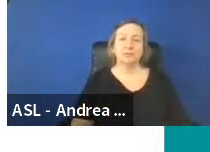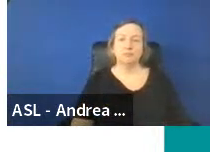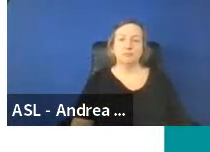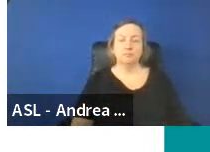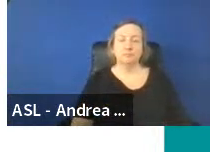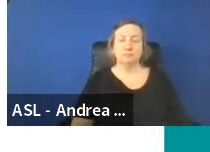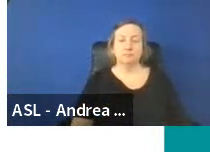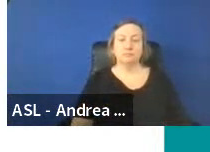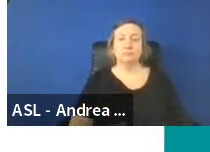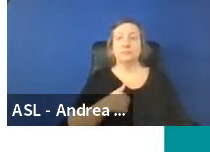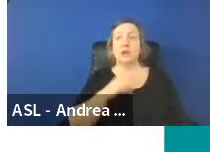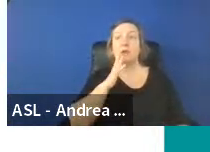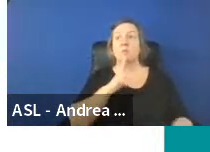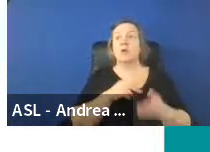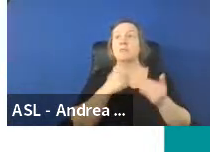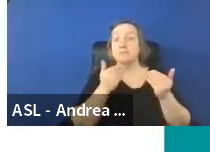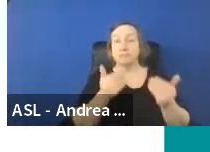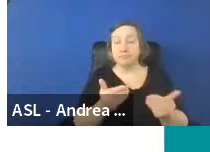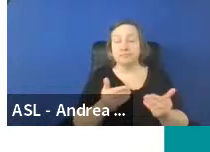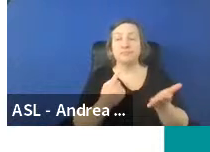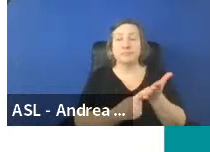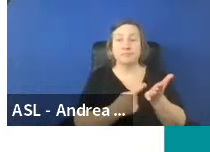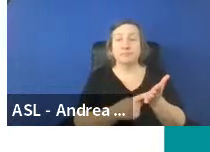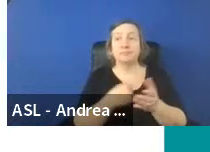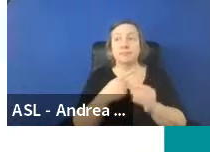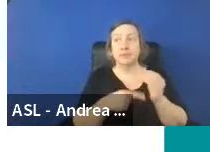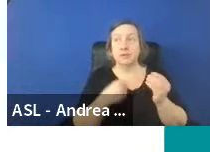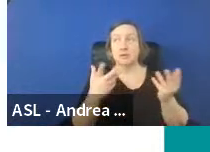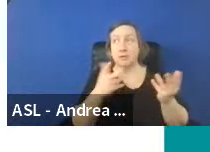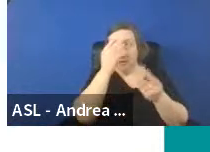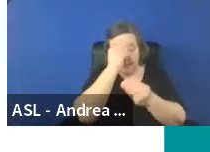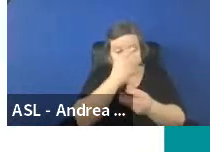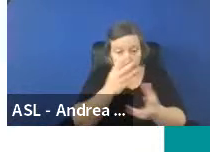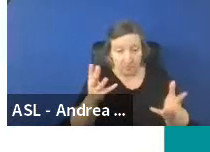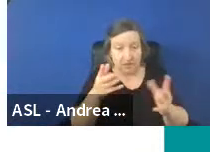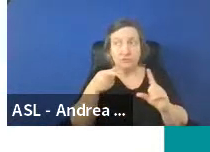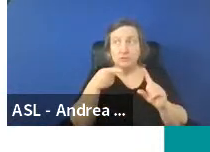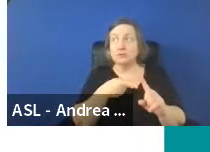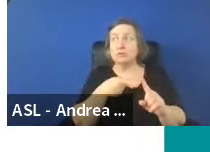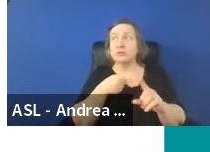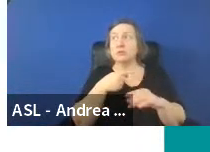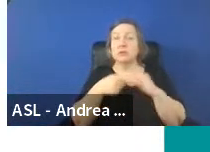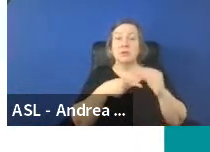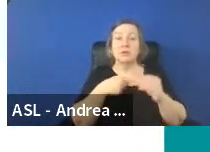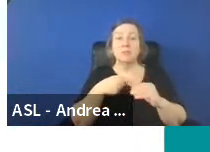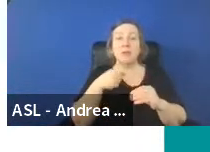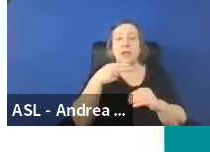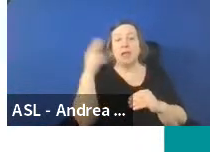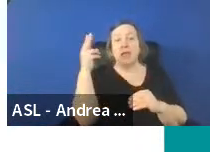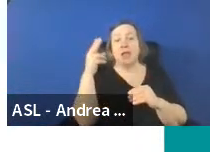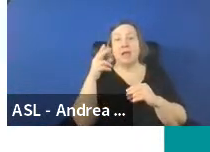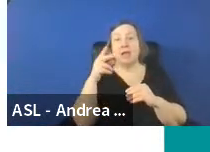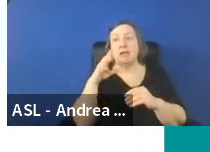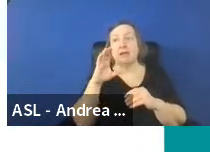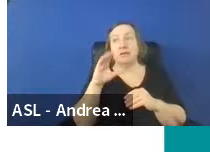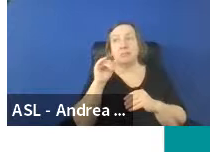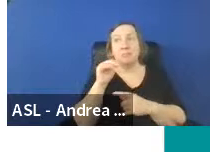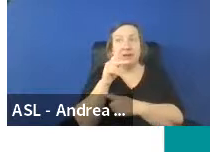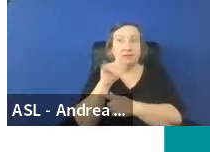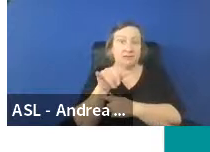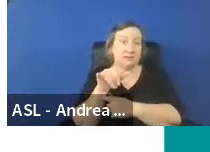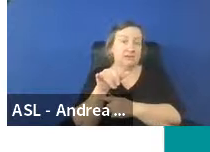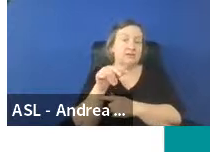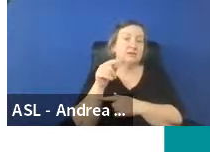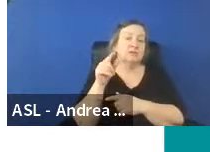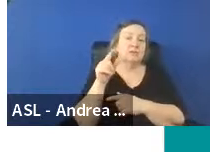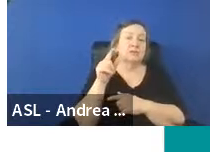So I will jump into some information specific around the high capacity transit design